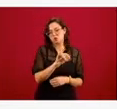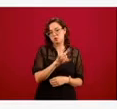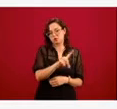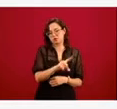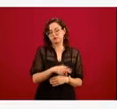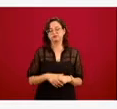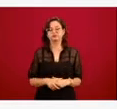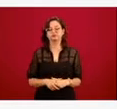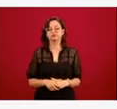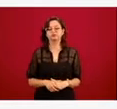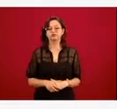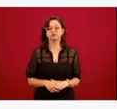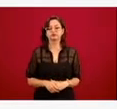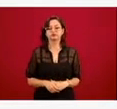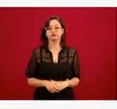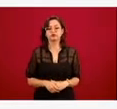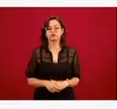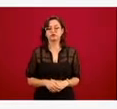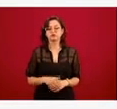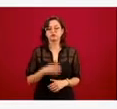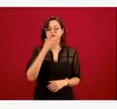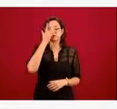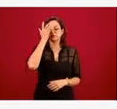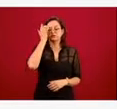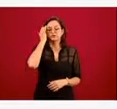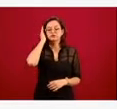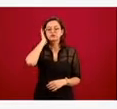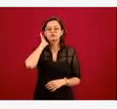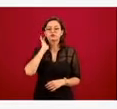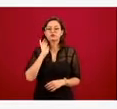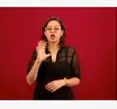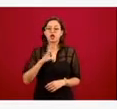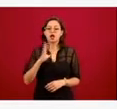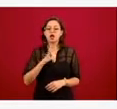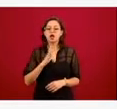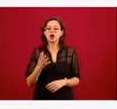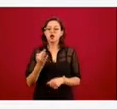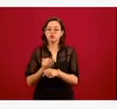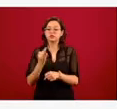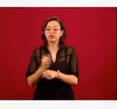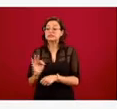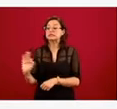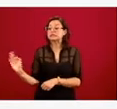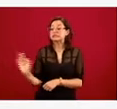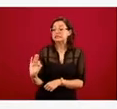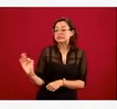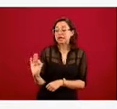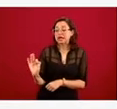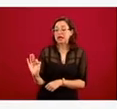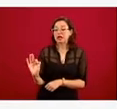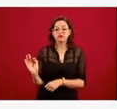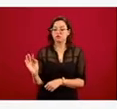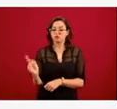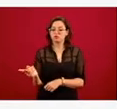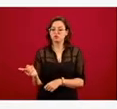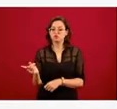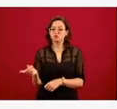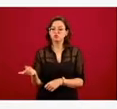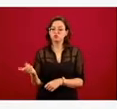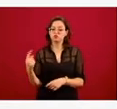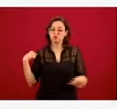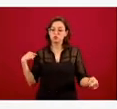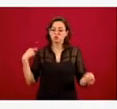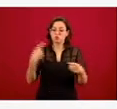already haven't been confirmed to be related to COVID-19 yet, so we are still waiting for the test results to come